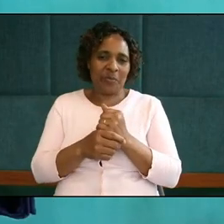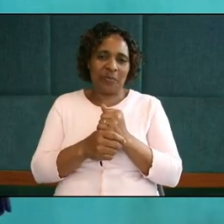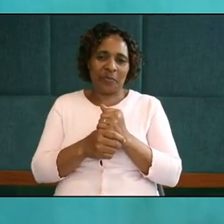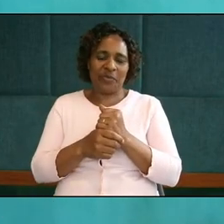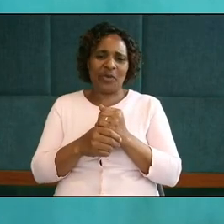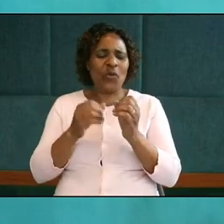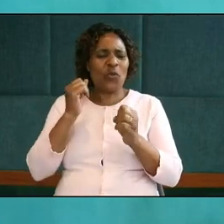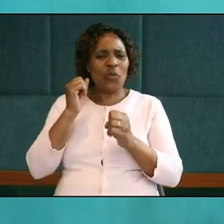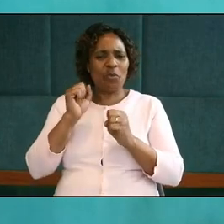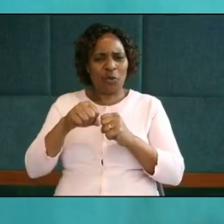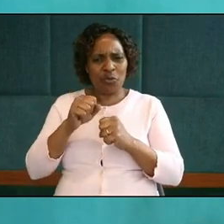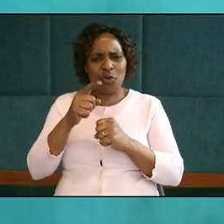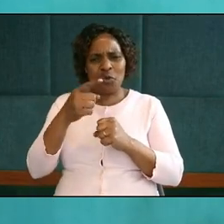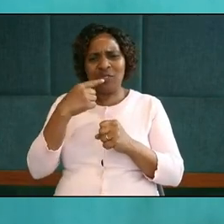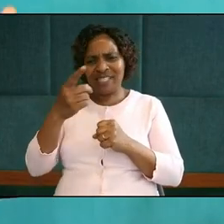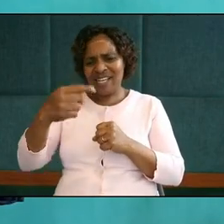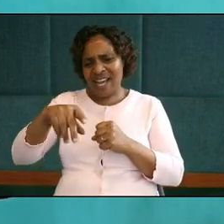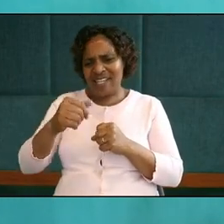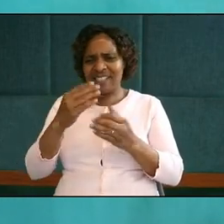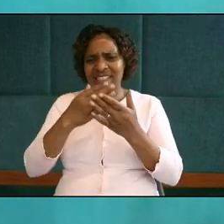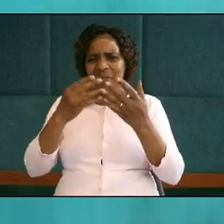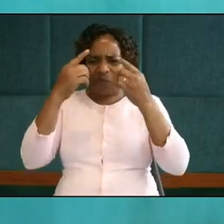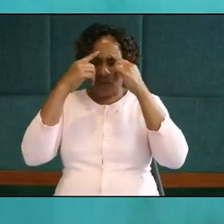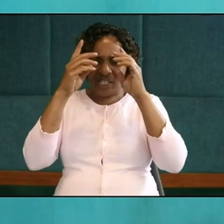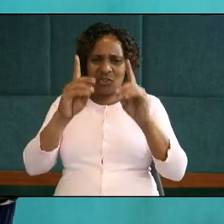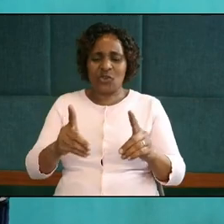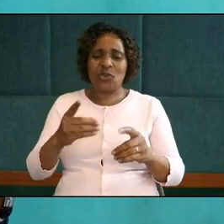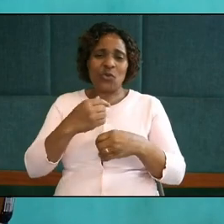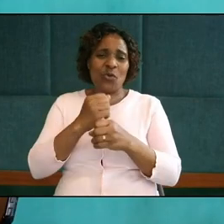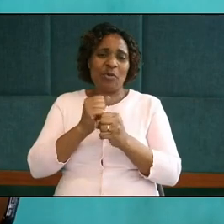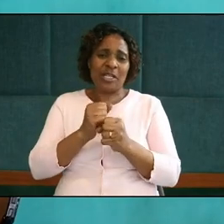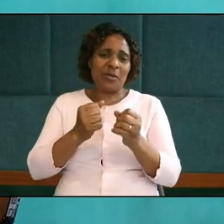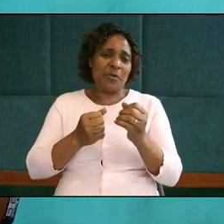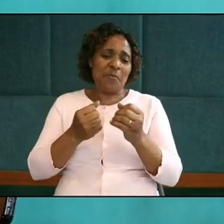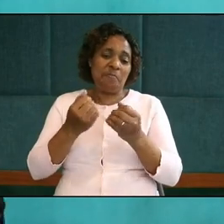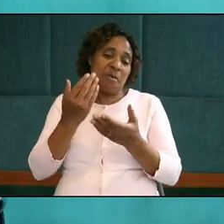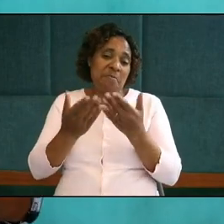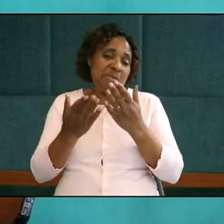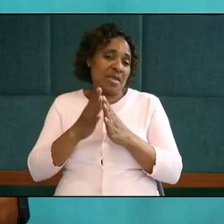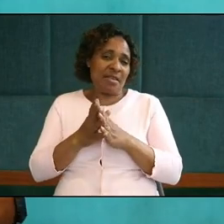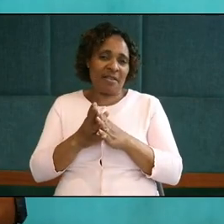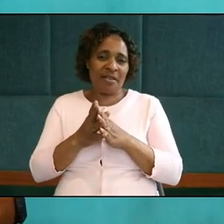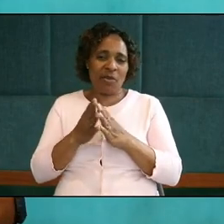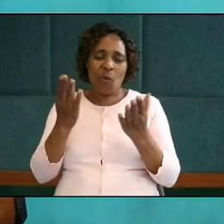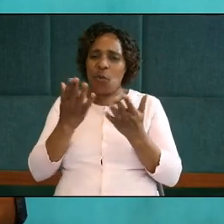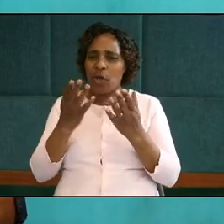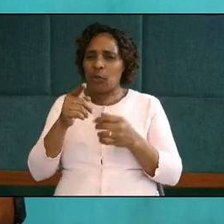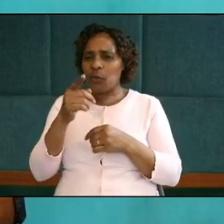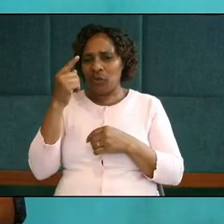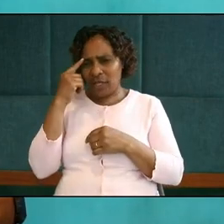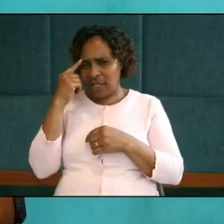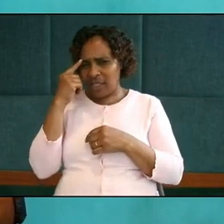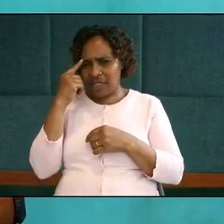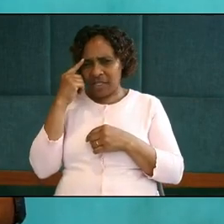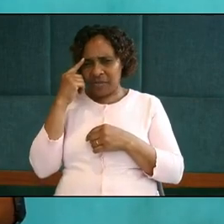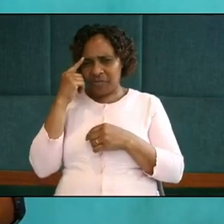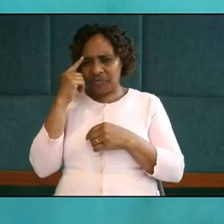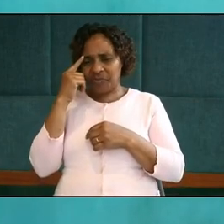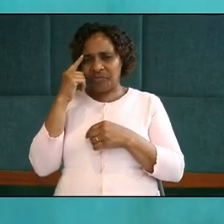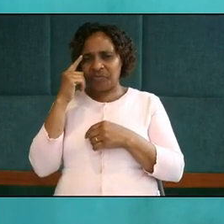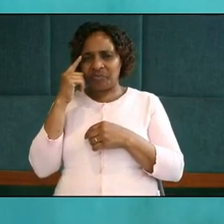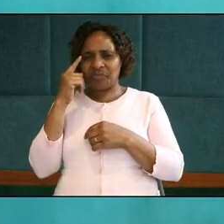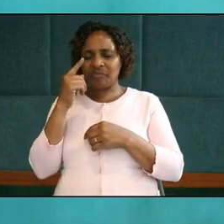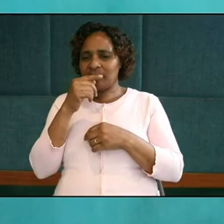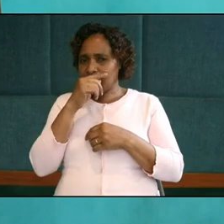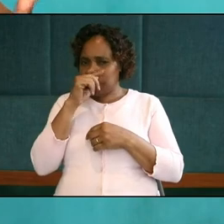say? Would you tell us some of the decisions that you've made, perhaps, where you think that, you know,